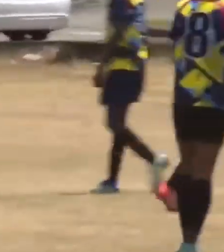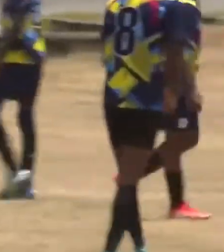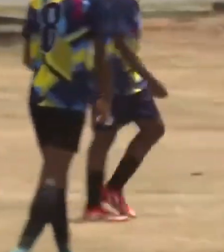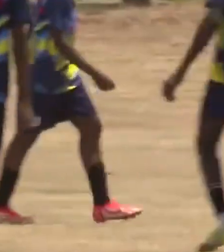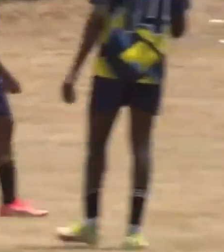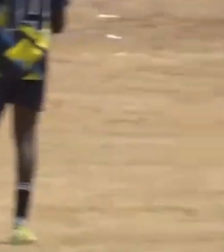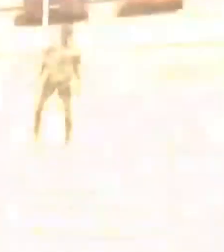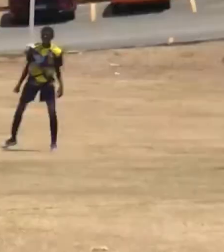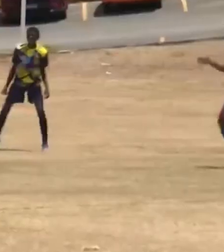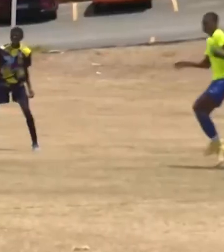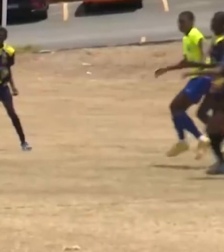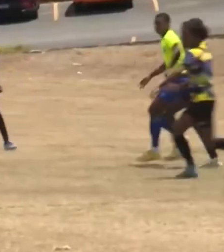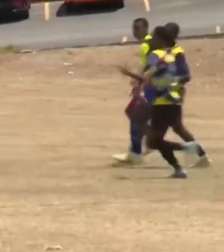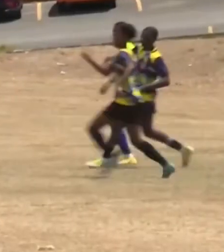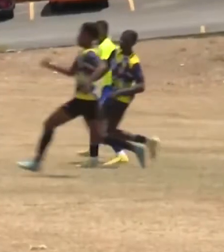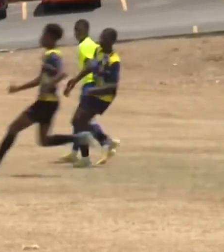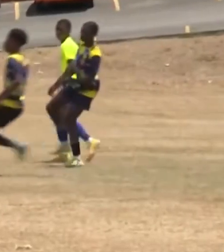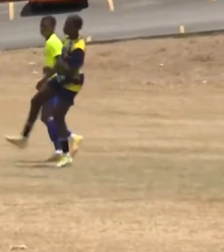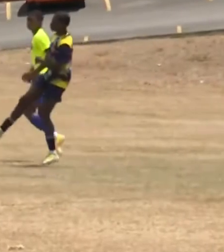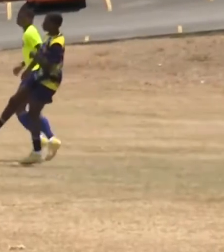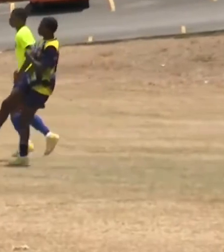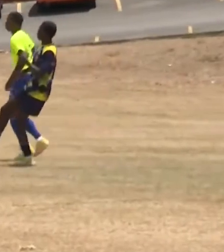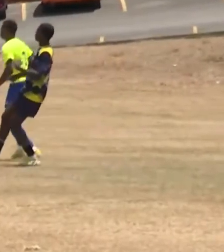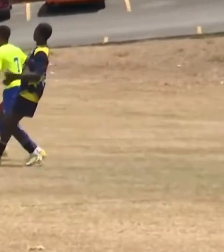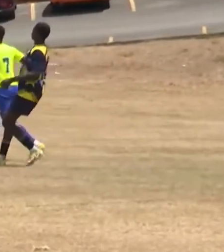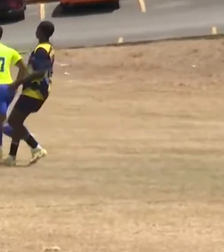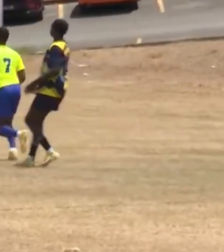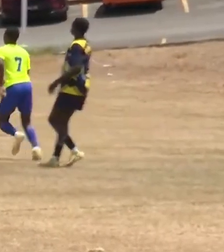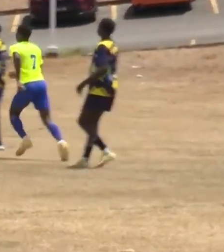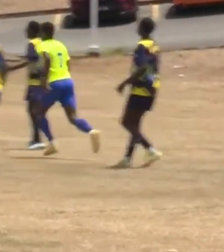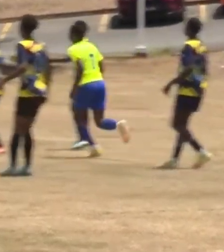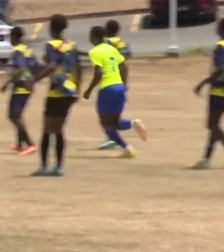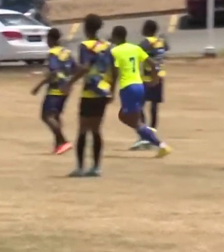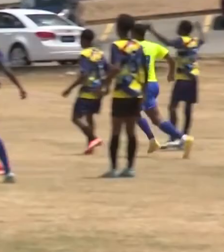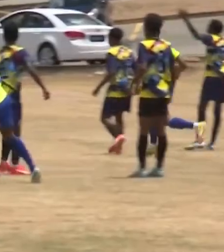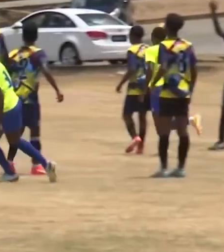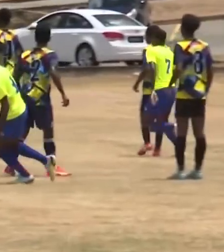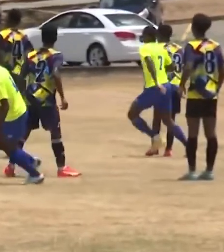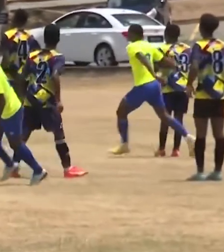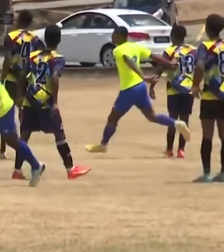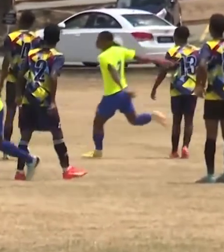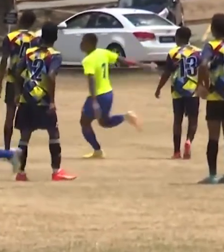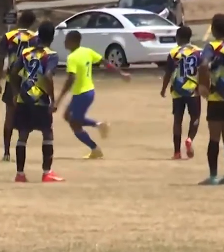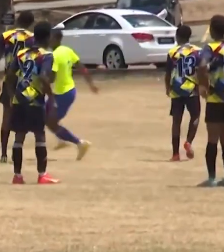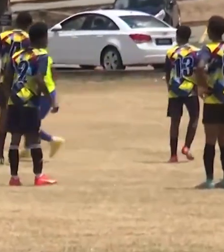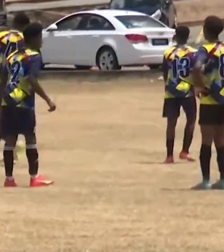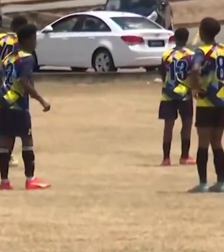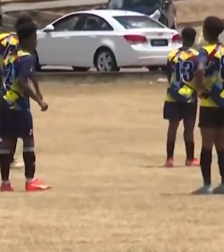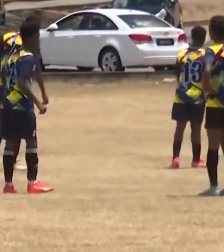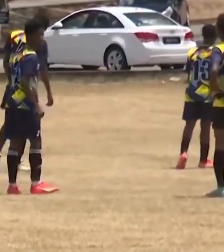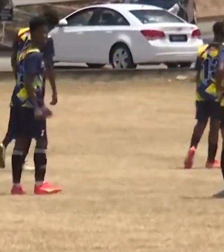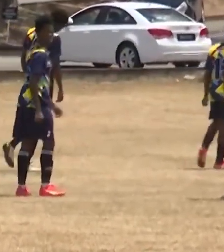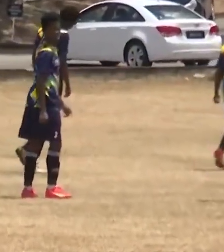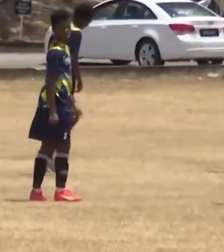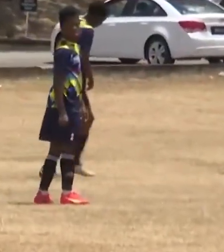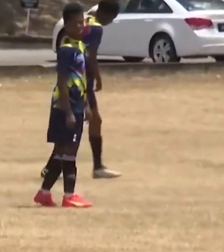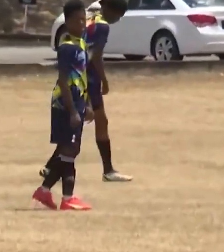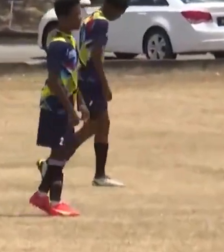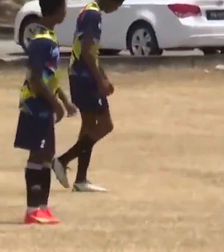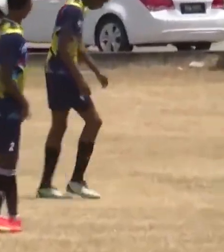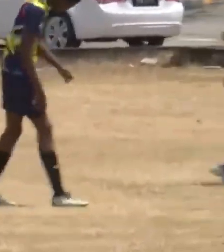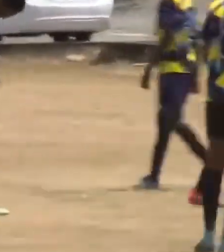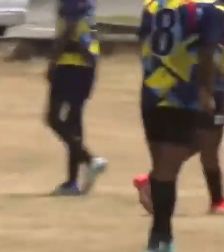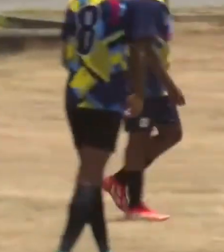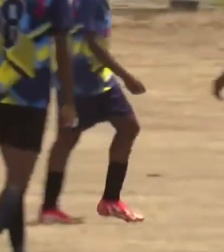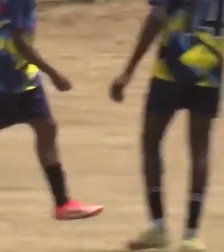was a good one. On target and curving away from the keeper's right. The dive was never going to be sufficient, and that's 1-0